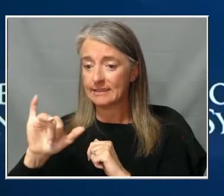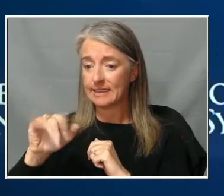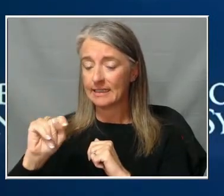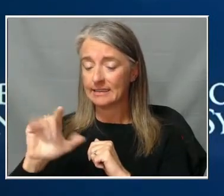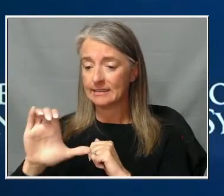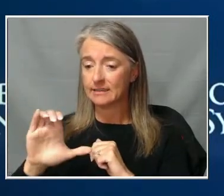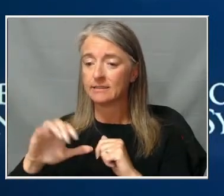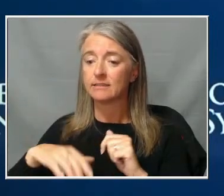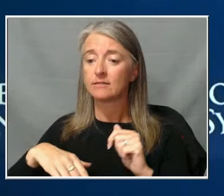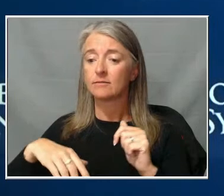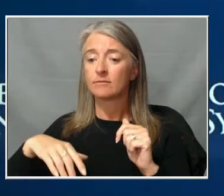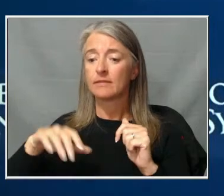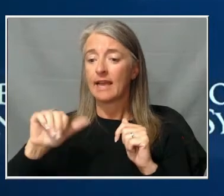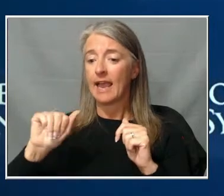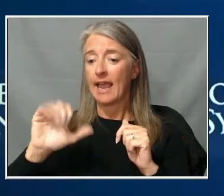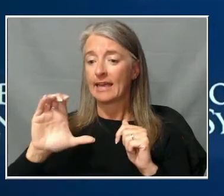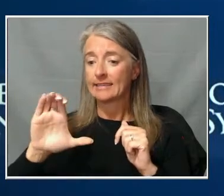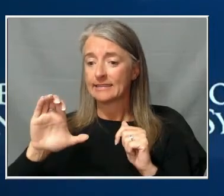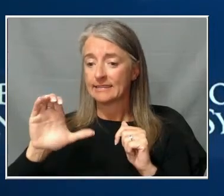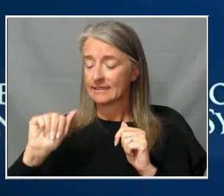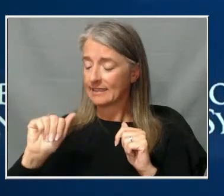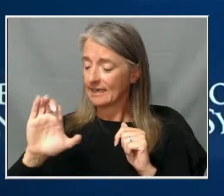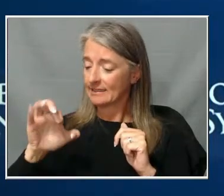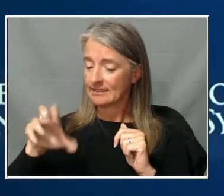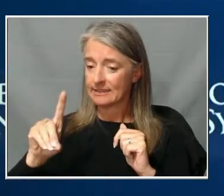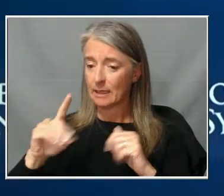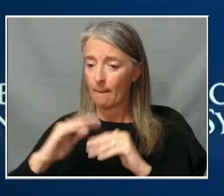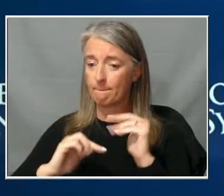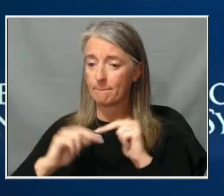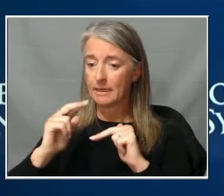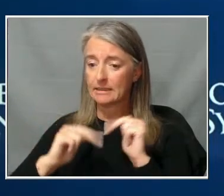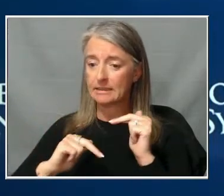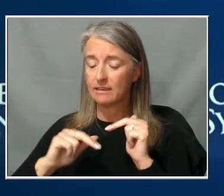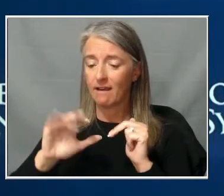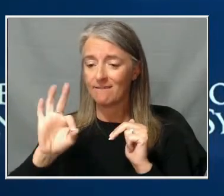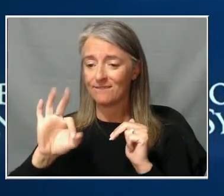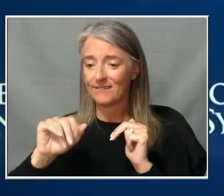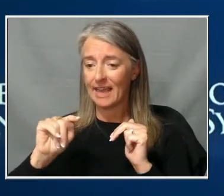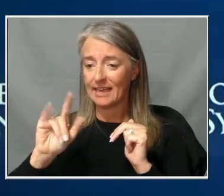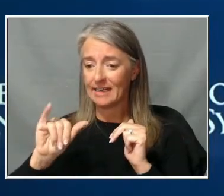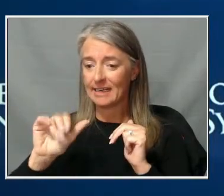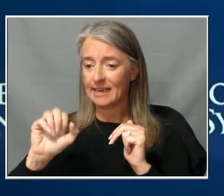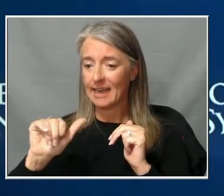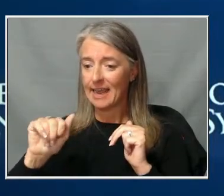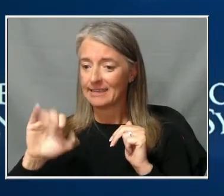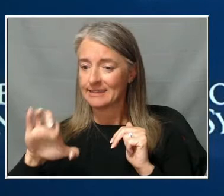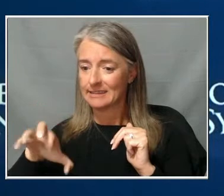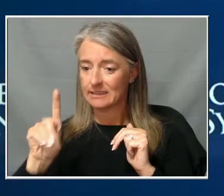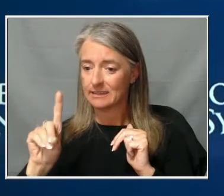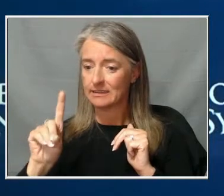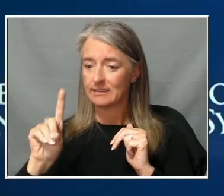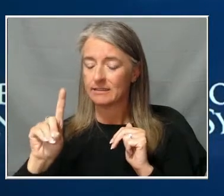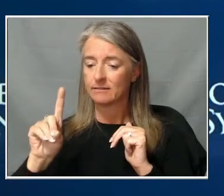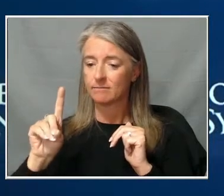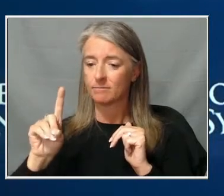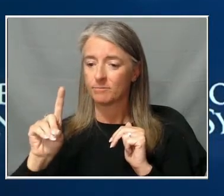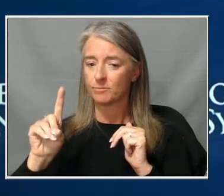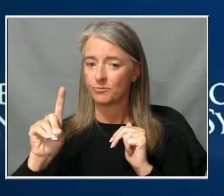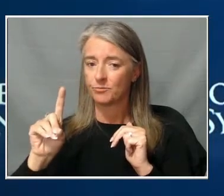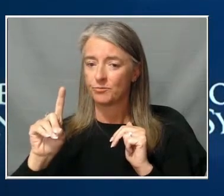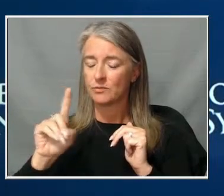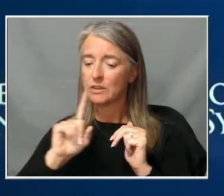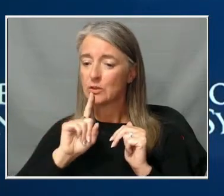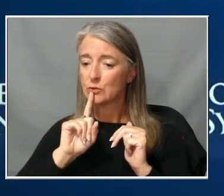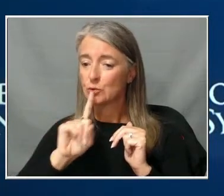acetyl-CoA, and acetyl-CoA is one of the building blocks of fatty acids in fatty acid synthesis. So it's true